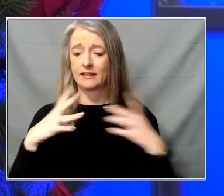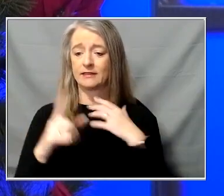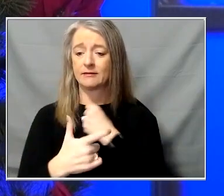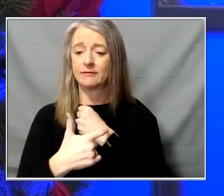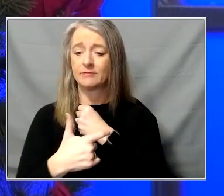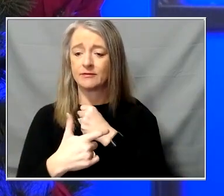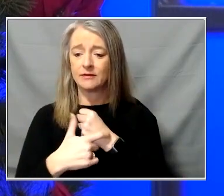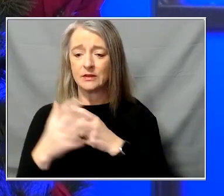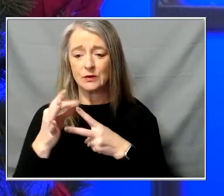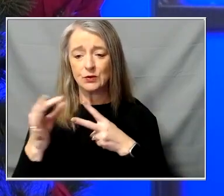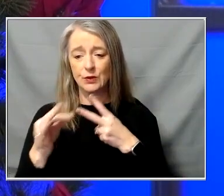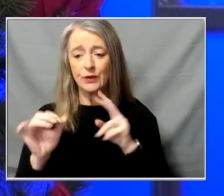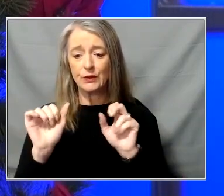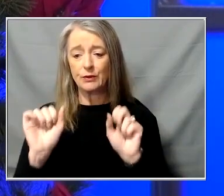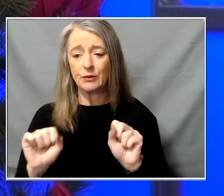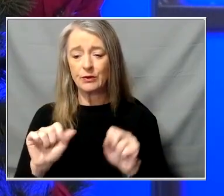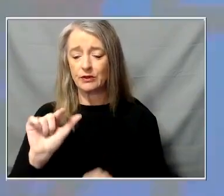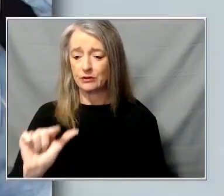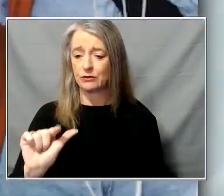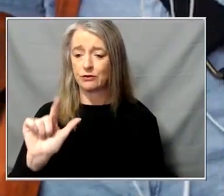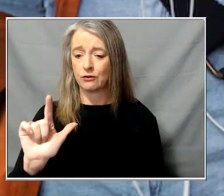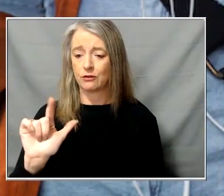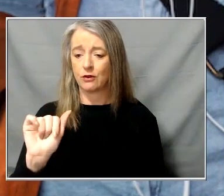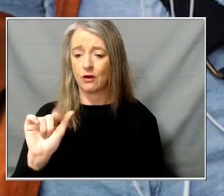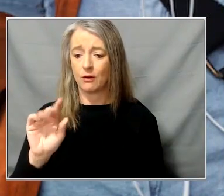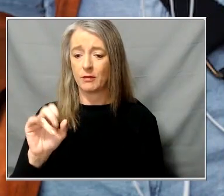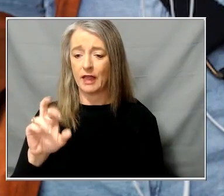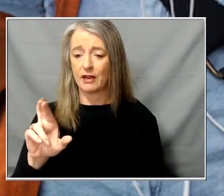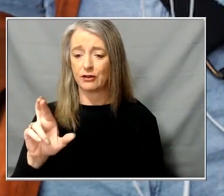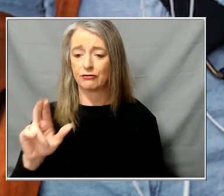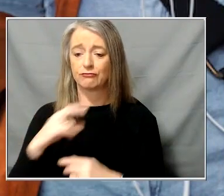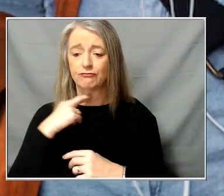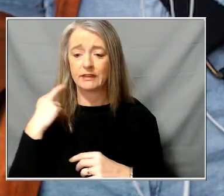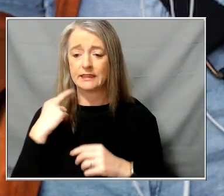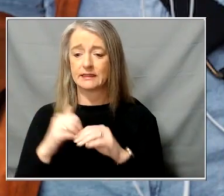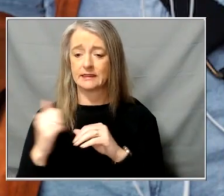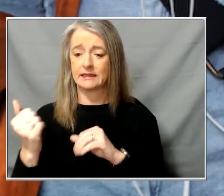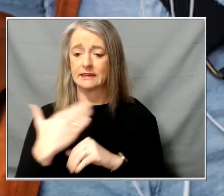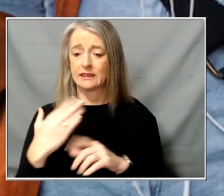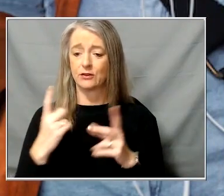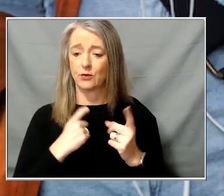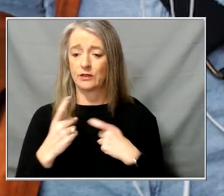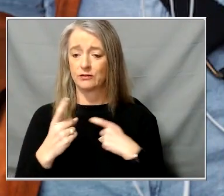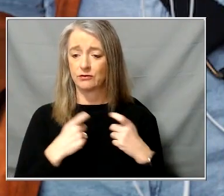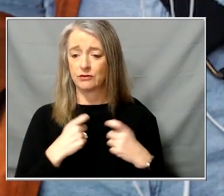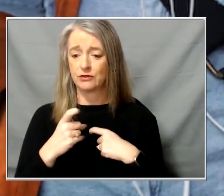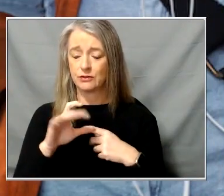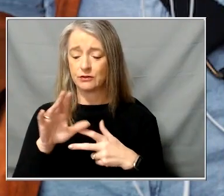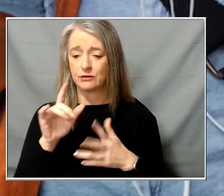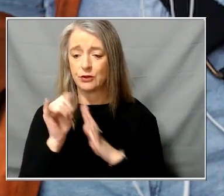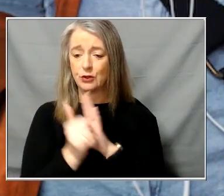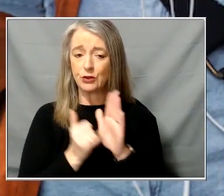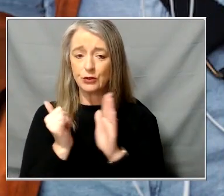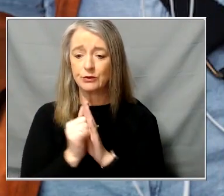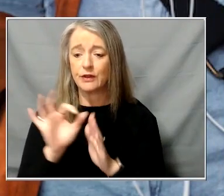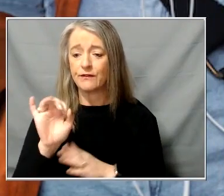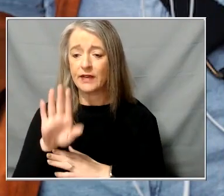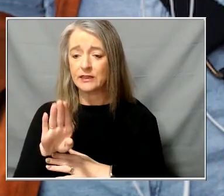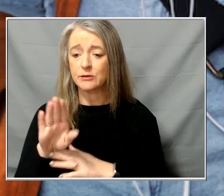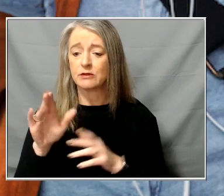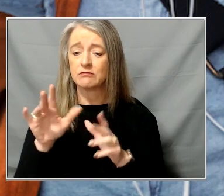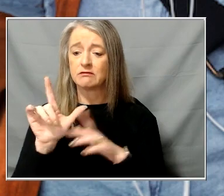can potentially put your gallbladder at risk. So make sure you get your questions sent in to us here on YouTube, Facebook, and the Medical News Network. You can find links to